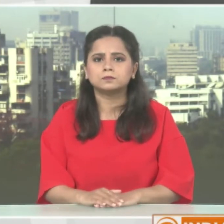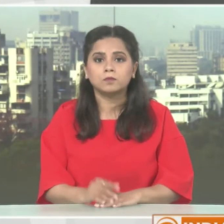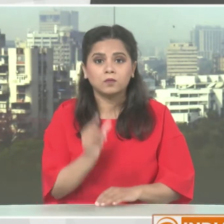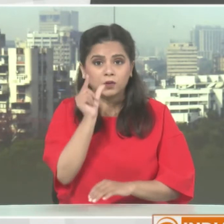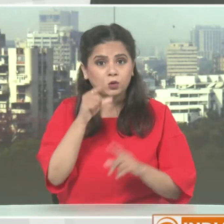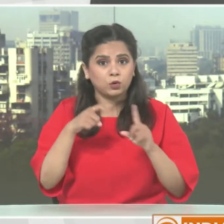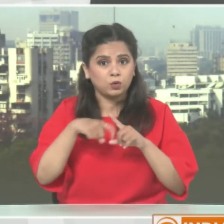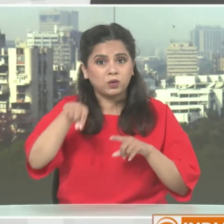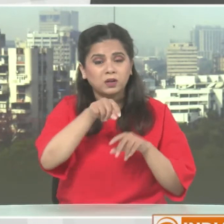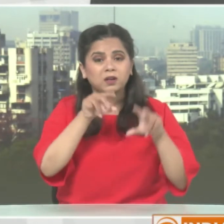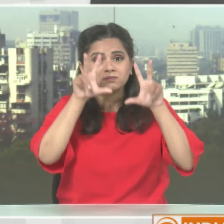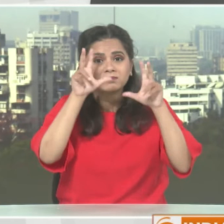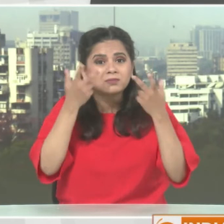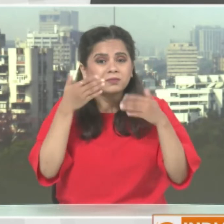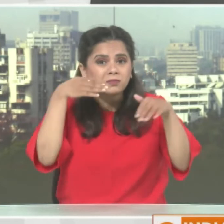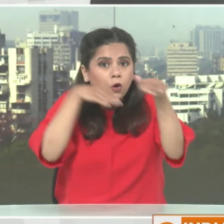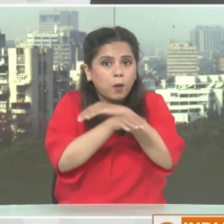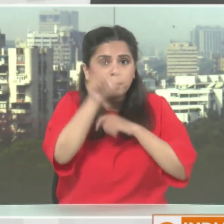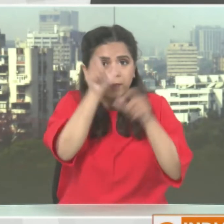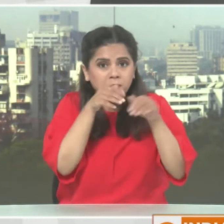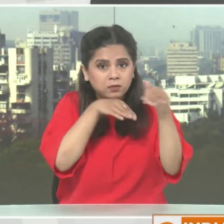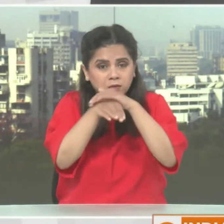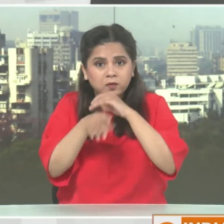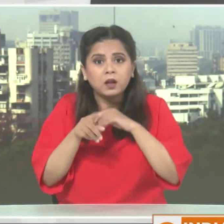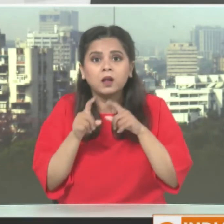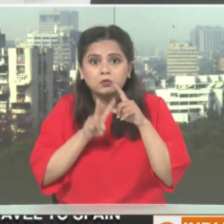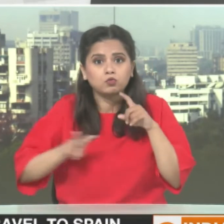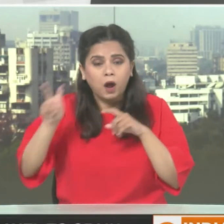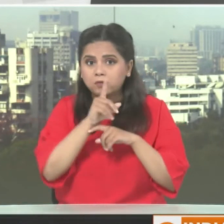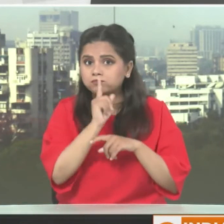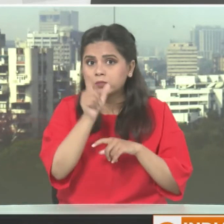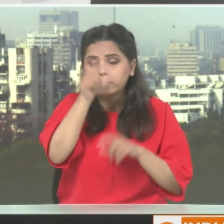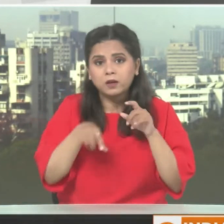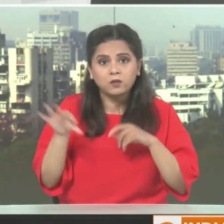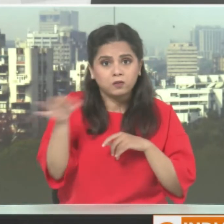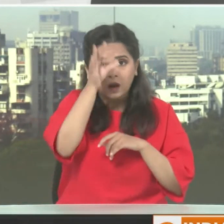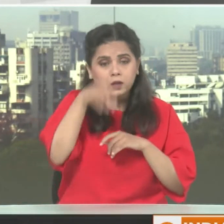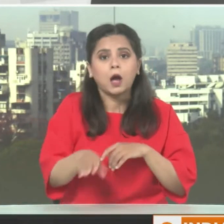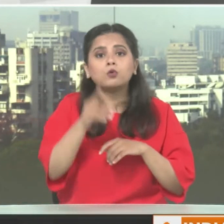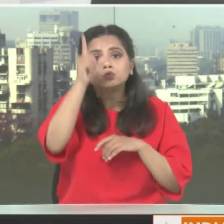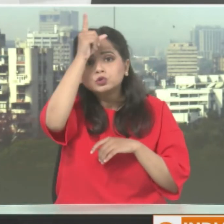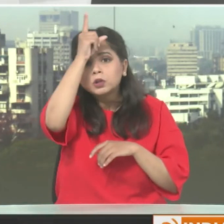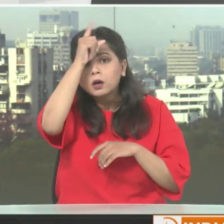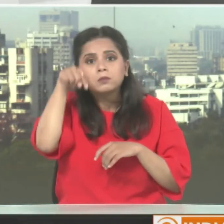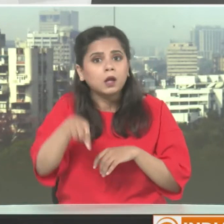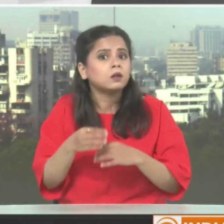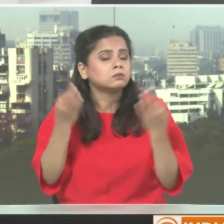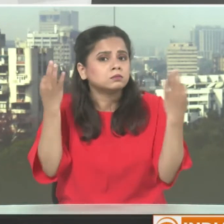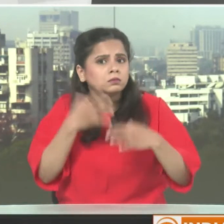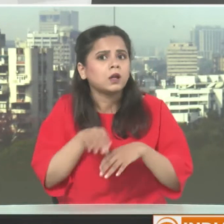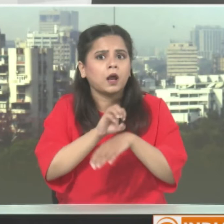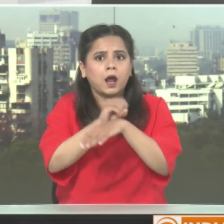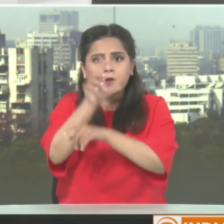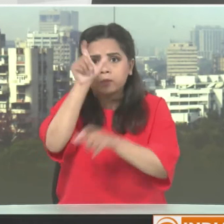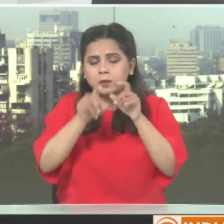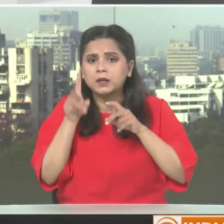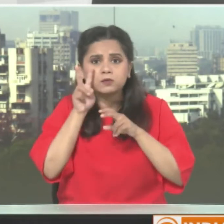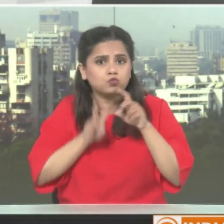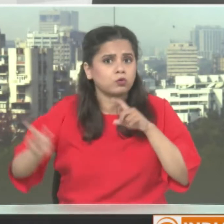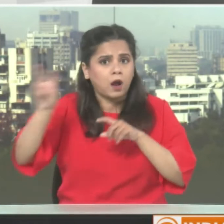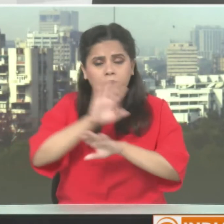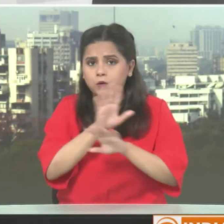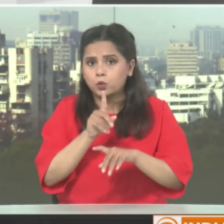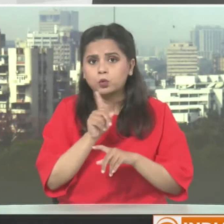After UK's quarantine move and a travel warning from France, Germany has become the latest country to advise people not to